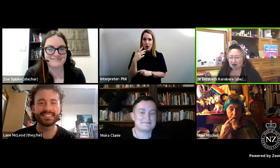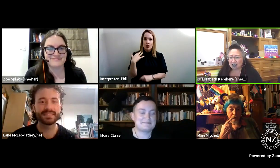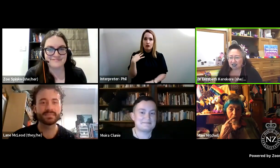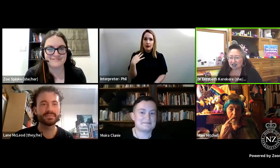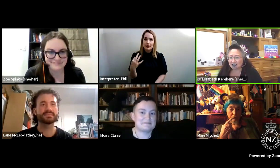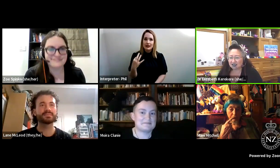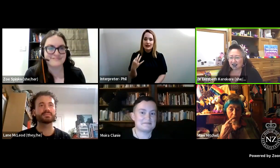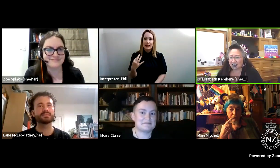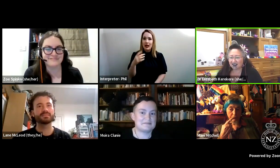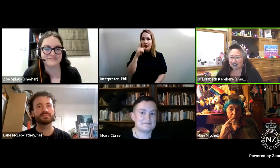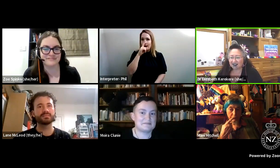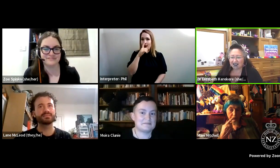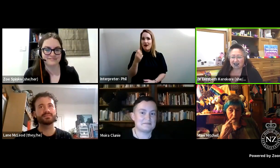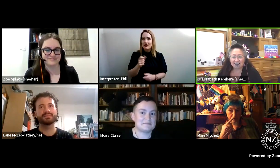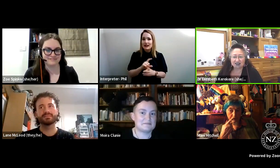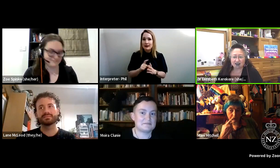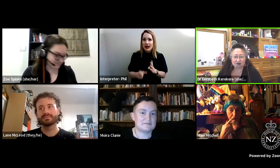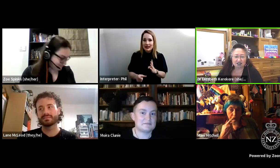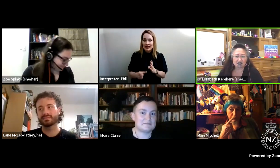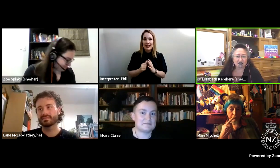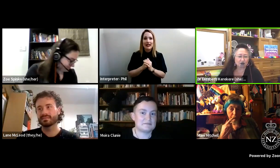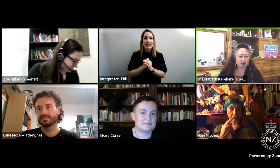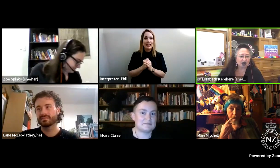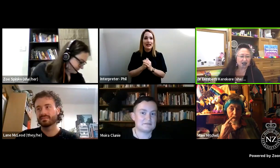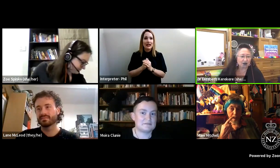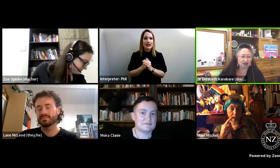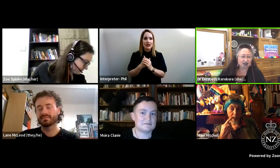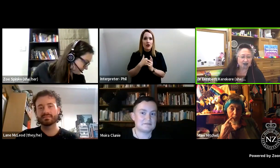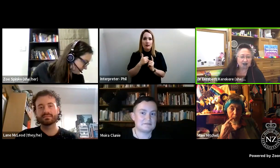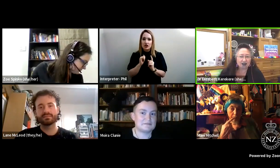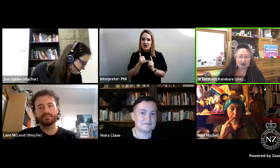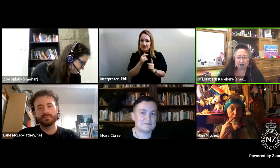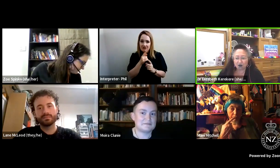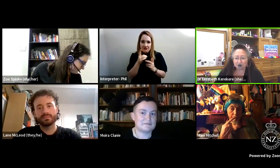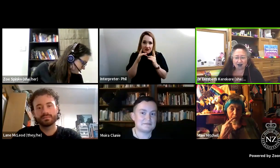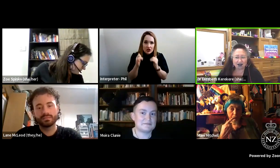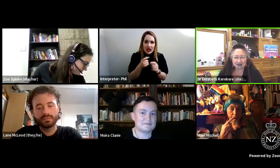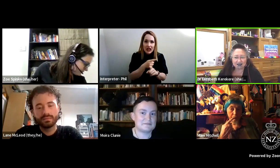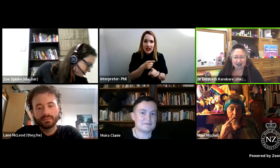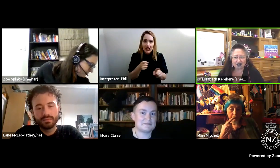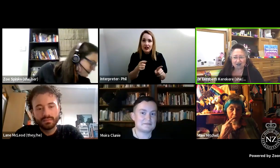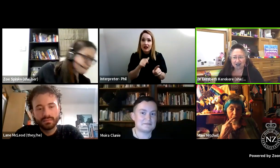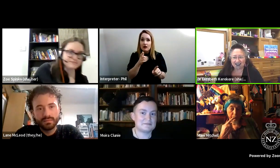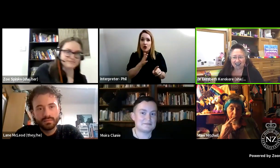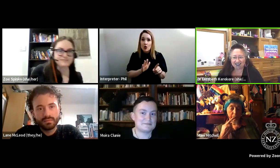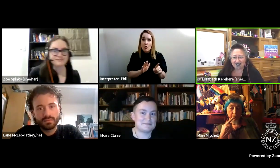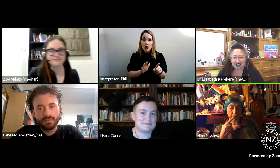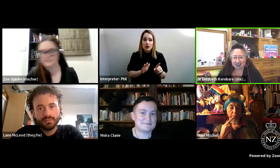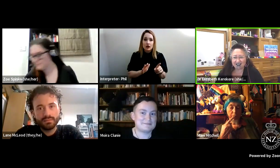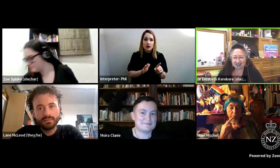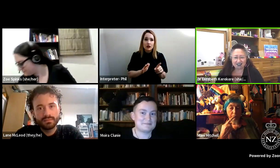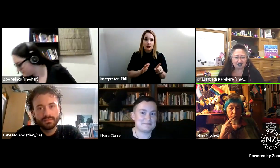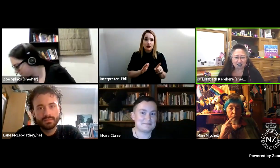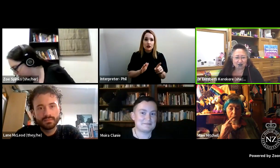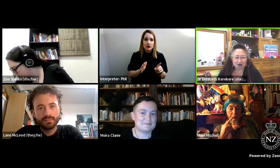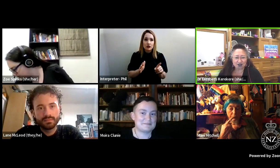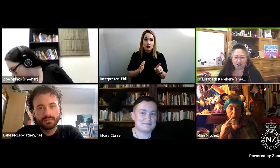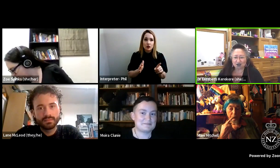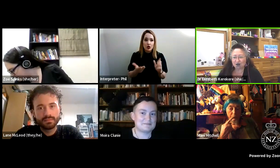with disabilities. And I'm just throwing it out there. If you would like to have